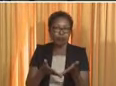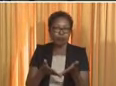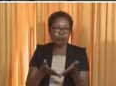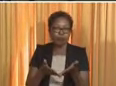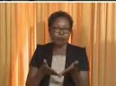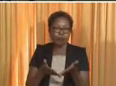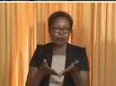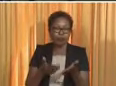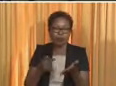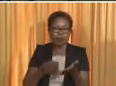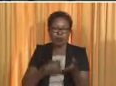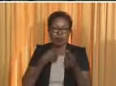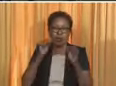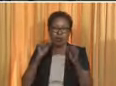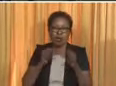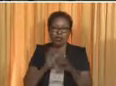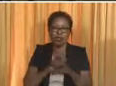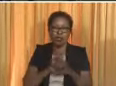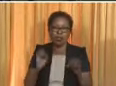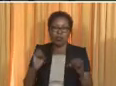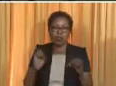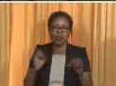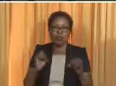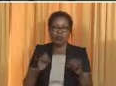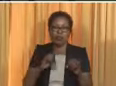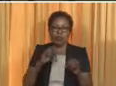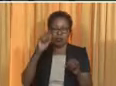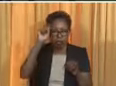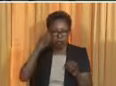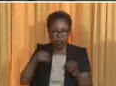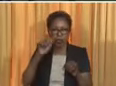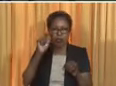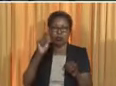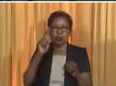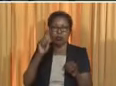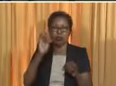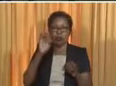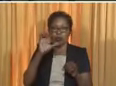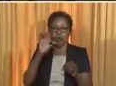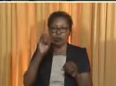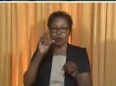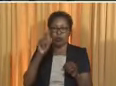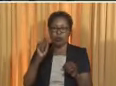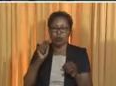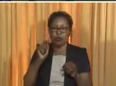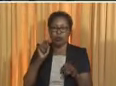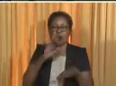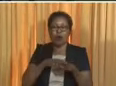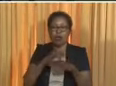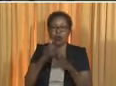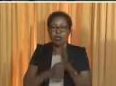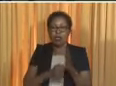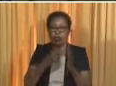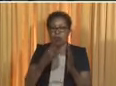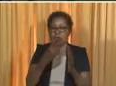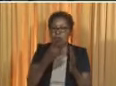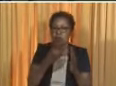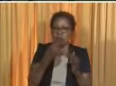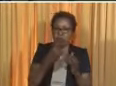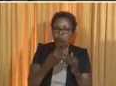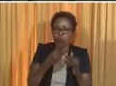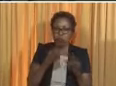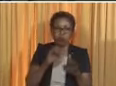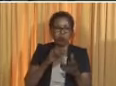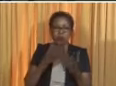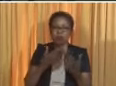I do disagree with Justice Tuyot on his conclusion that Article 132 leaves it open for the President to